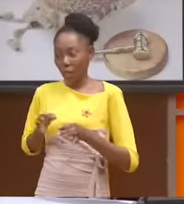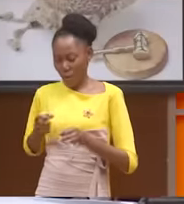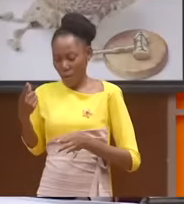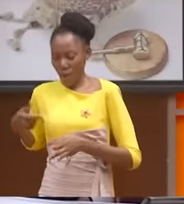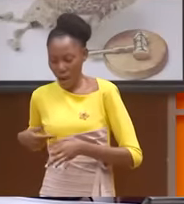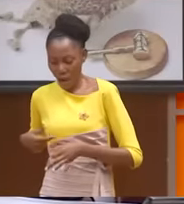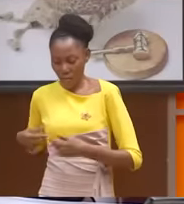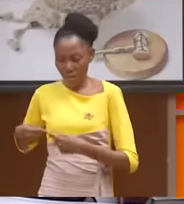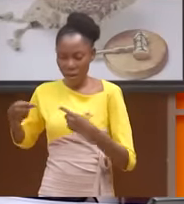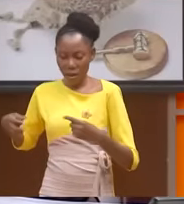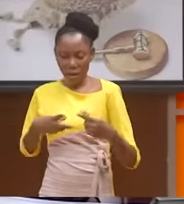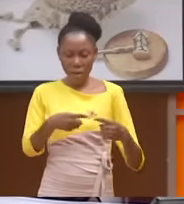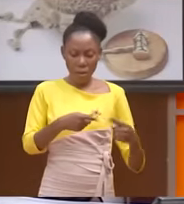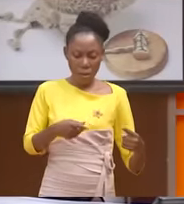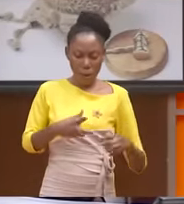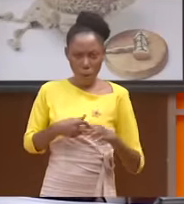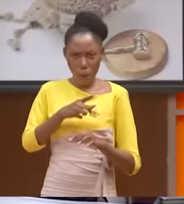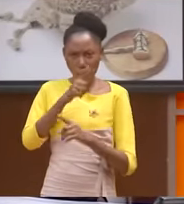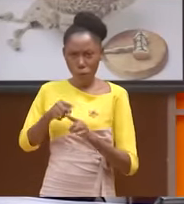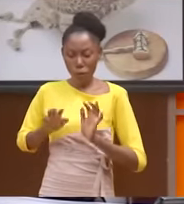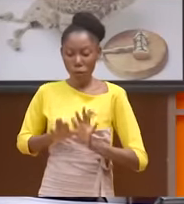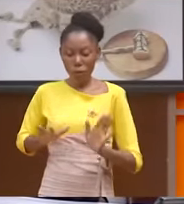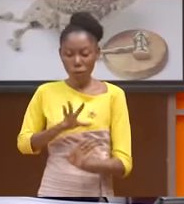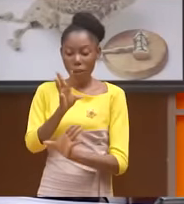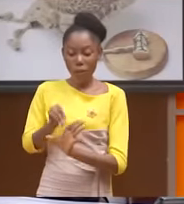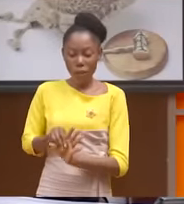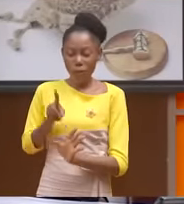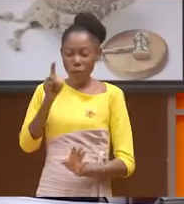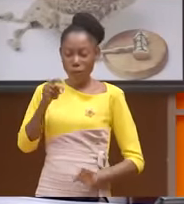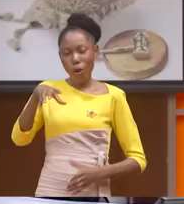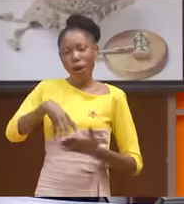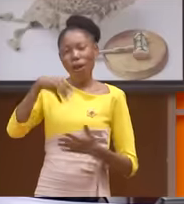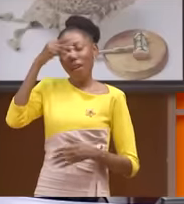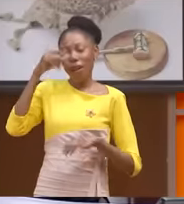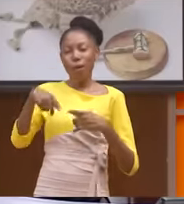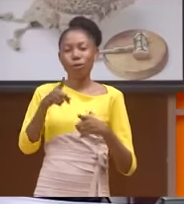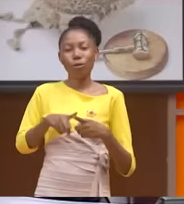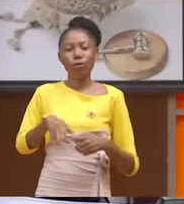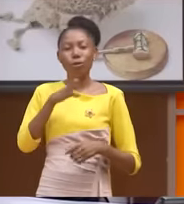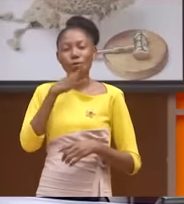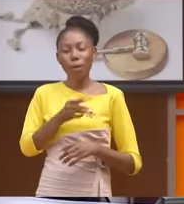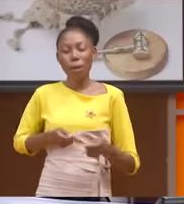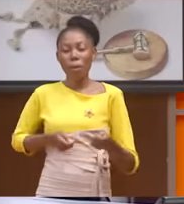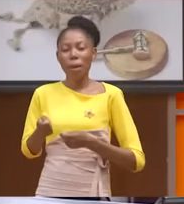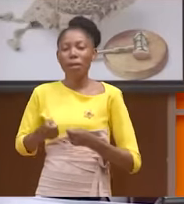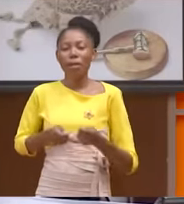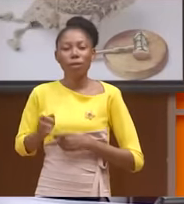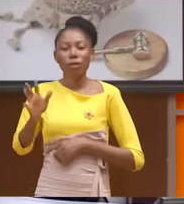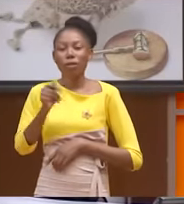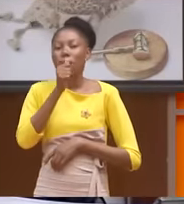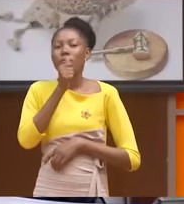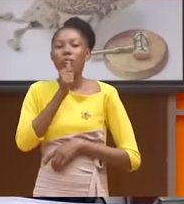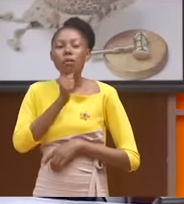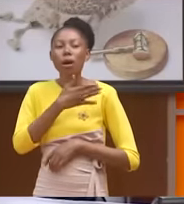your relationship and marriage. Let the children's welfare be paramount at this stage now.